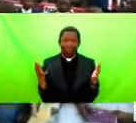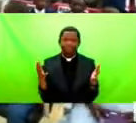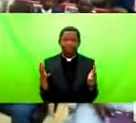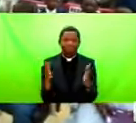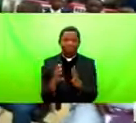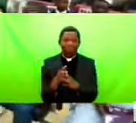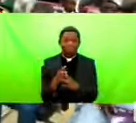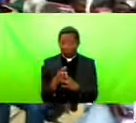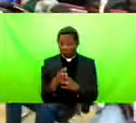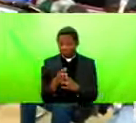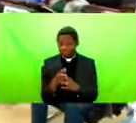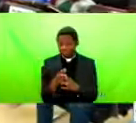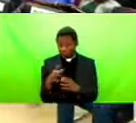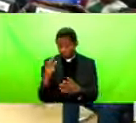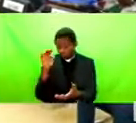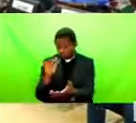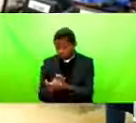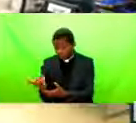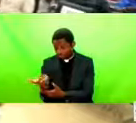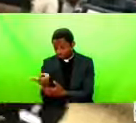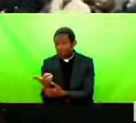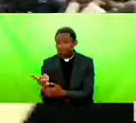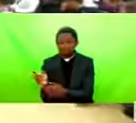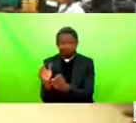his wife.